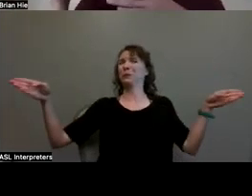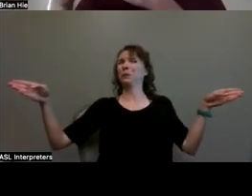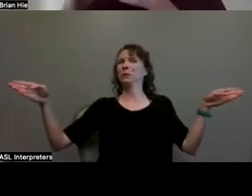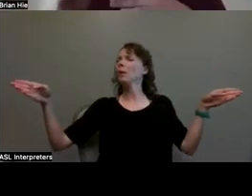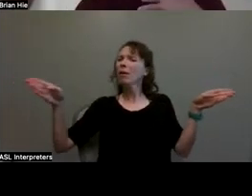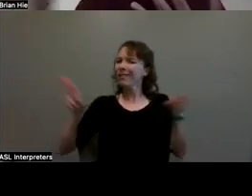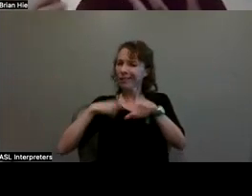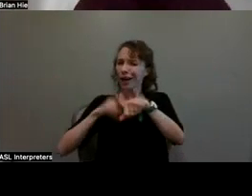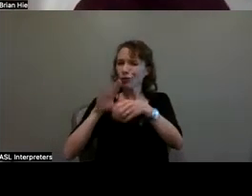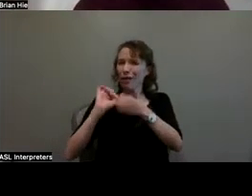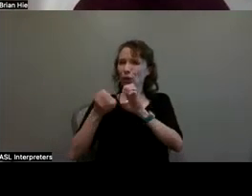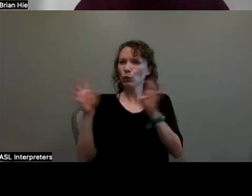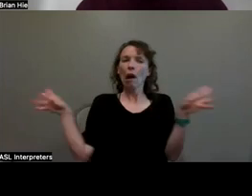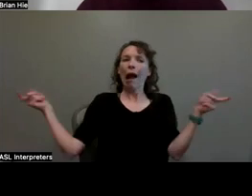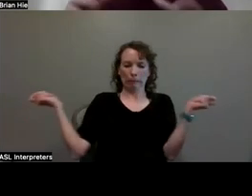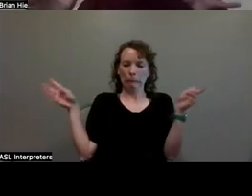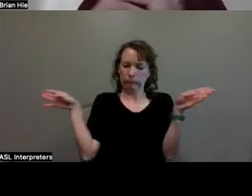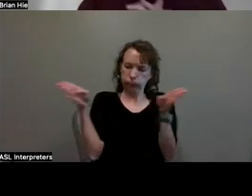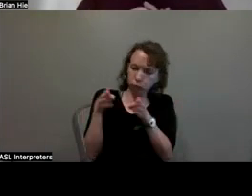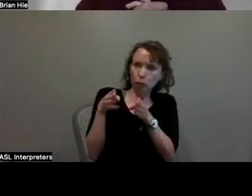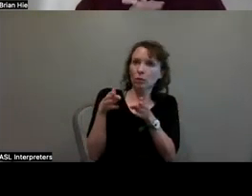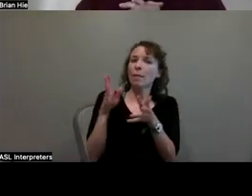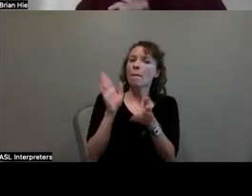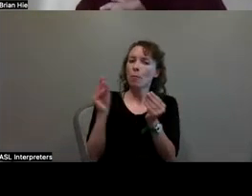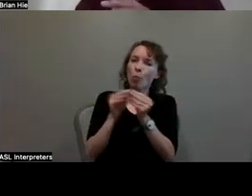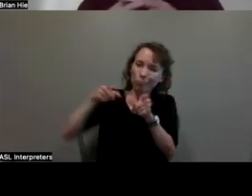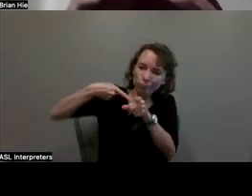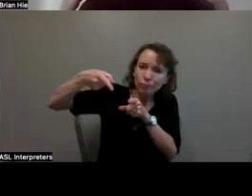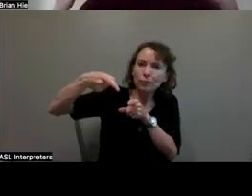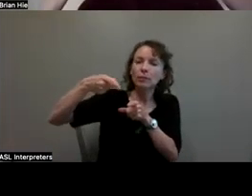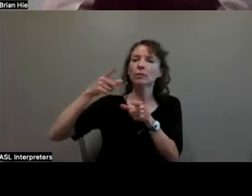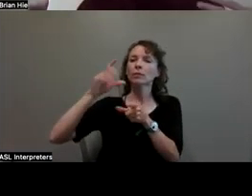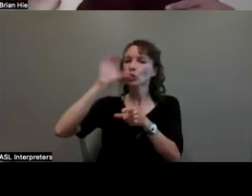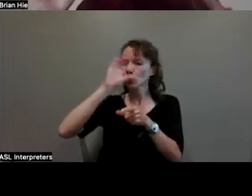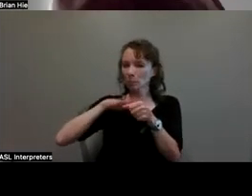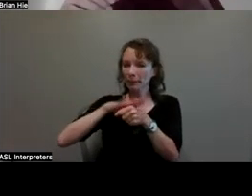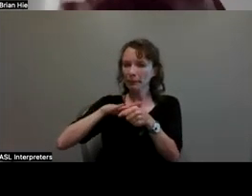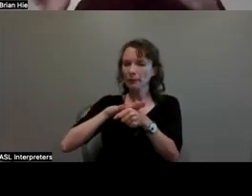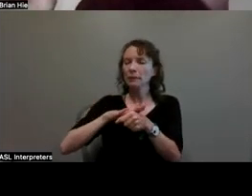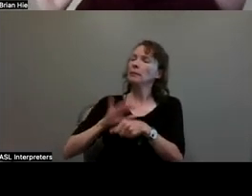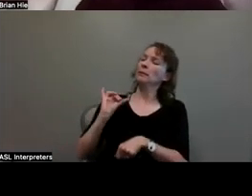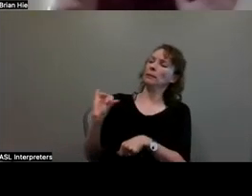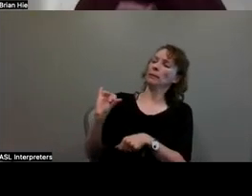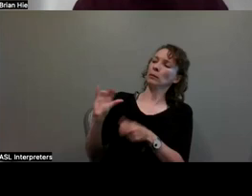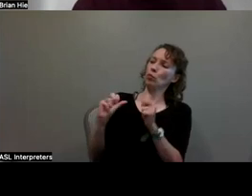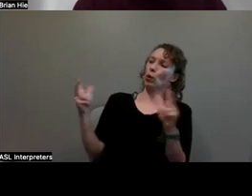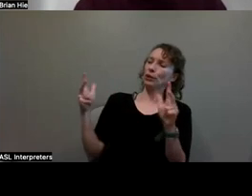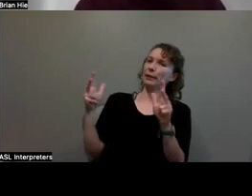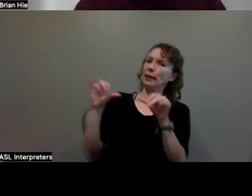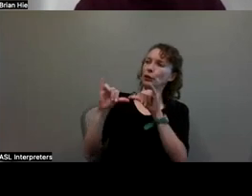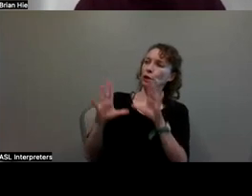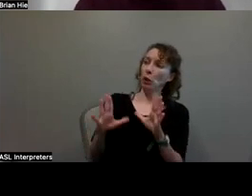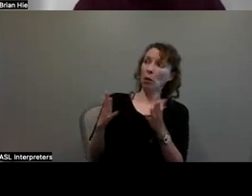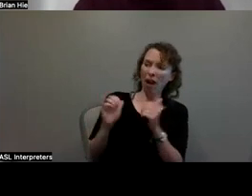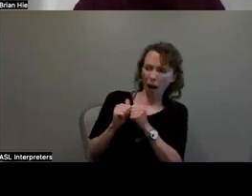utilizing a much narrower search space, and as a protein engineer, we can potentially take